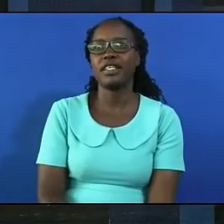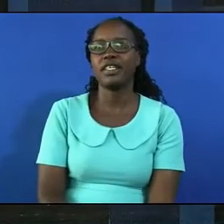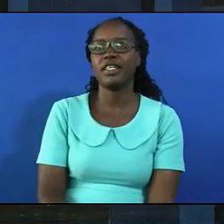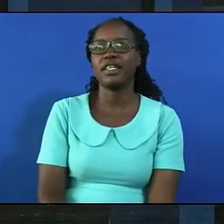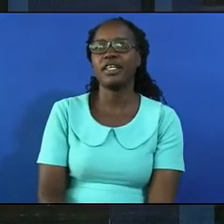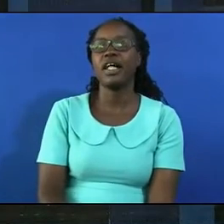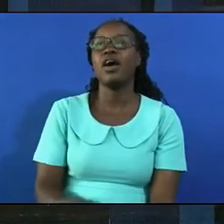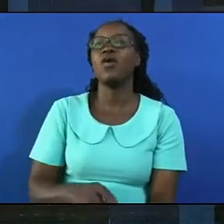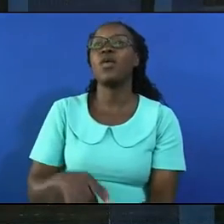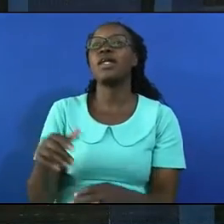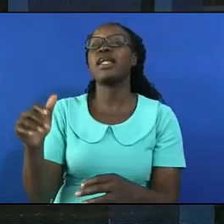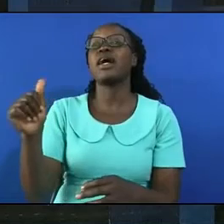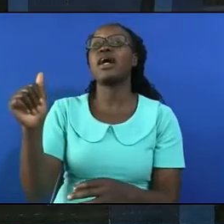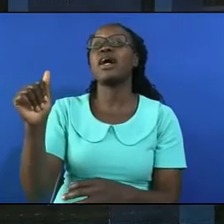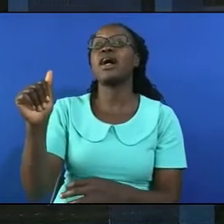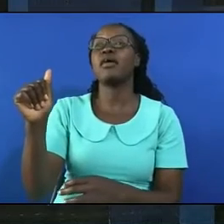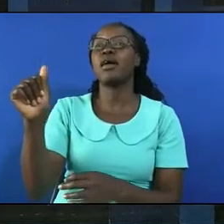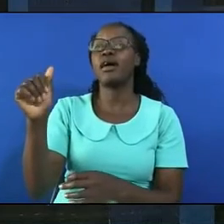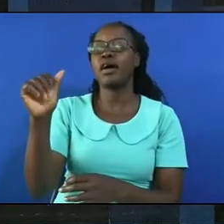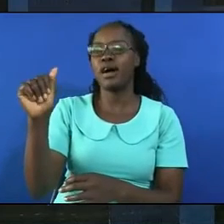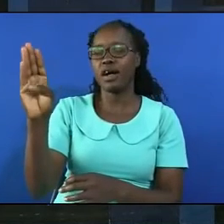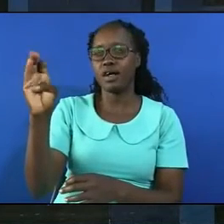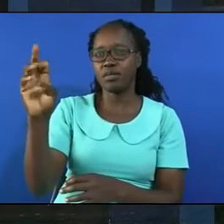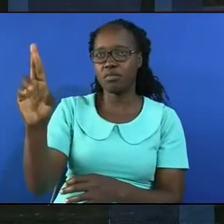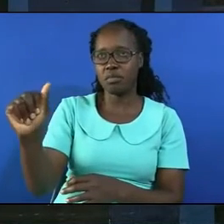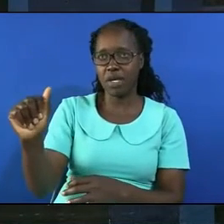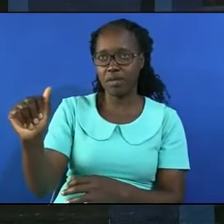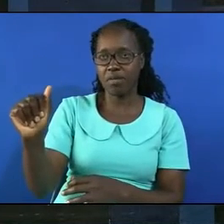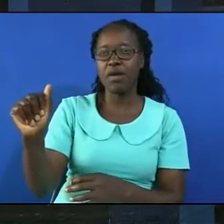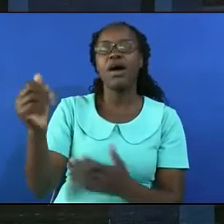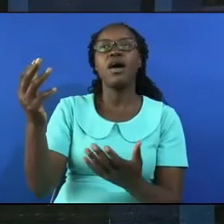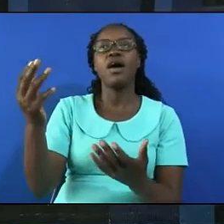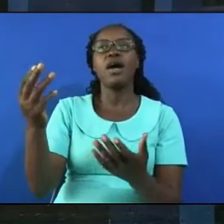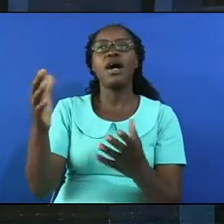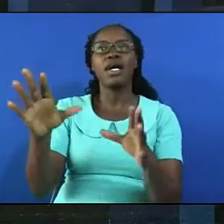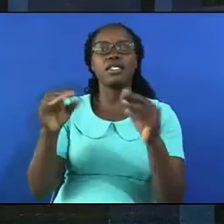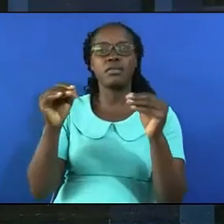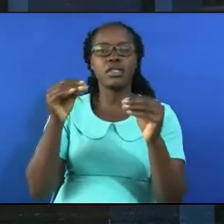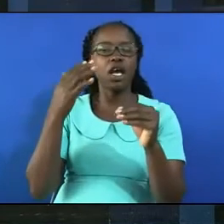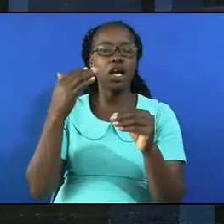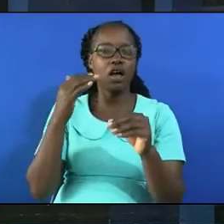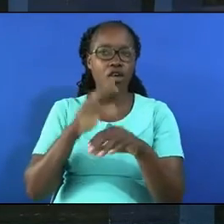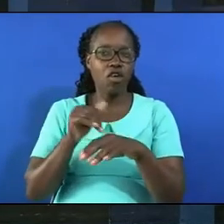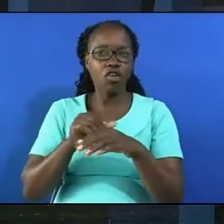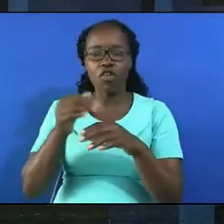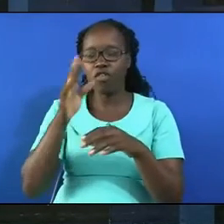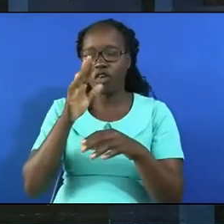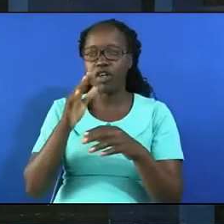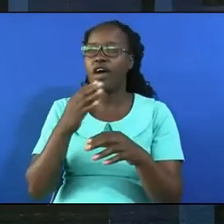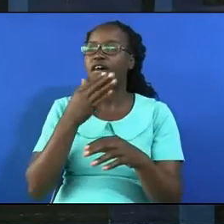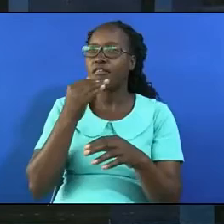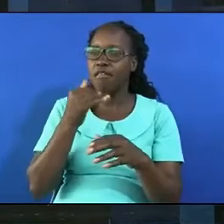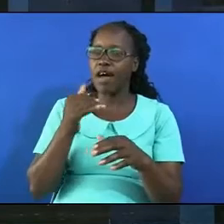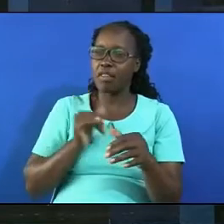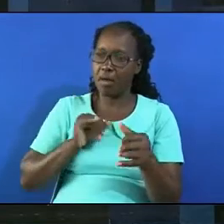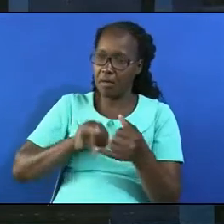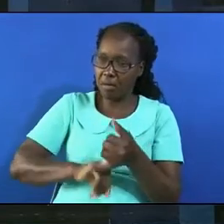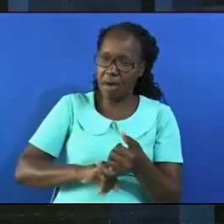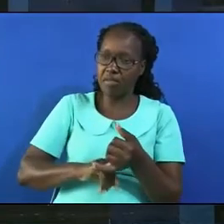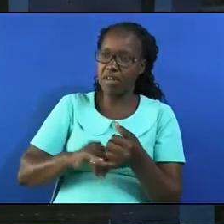and when Abraham accepted the call of God, now his father followed, his wife,